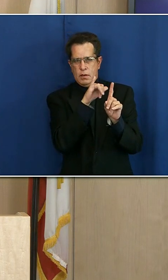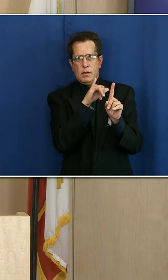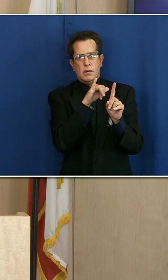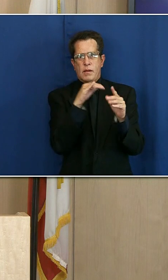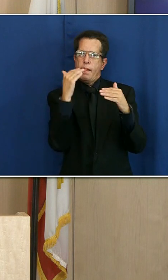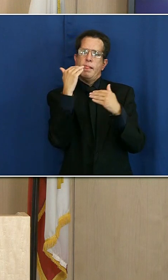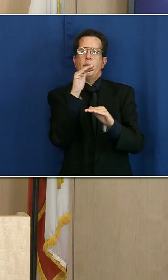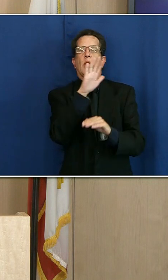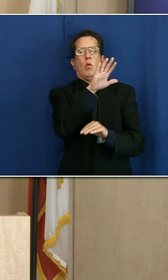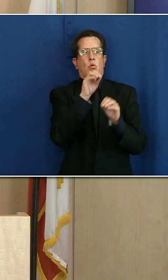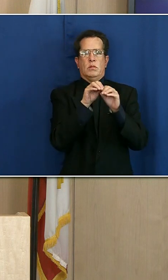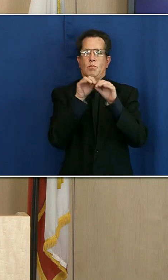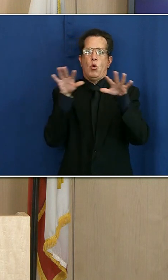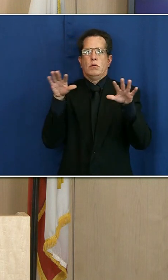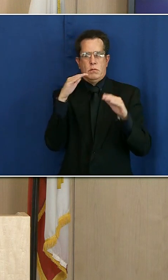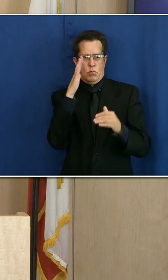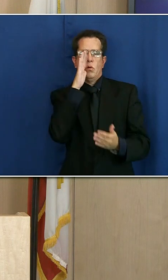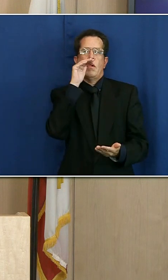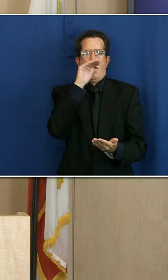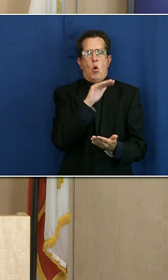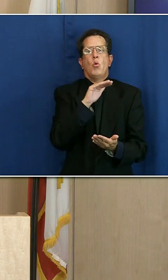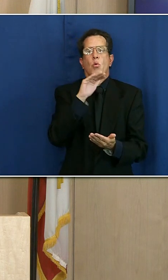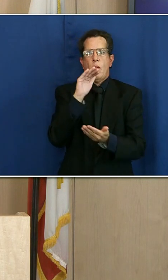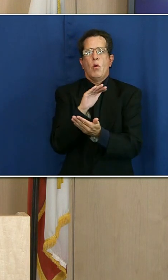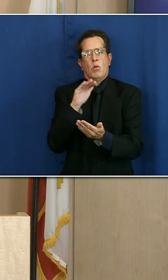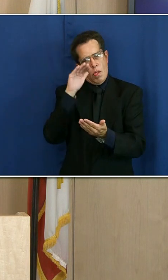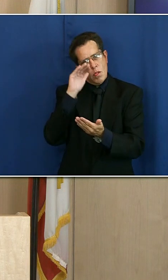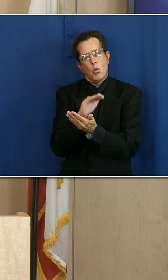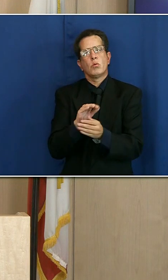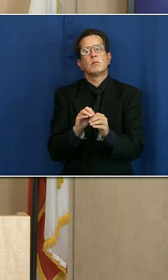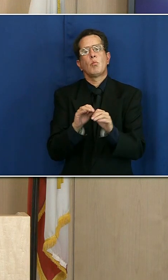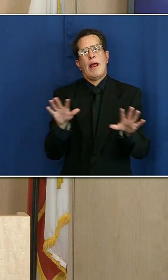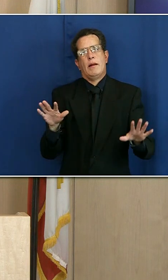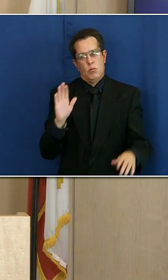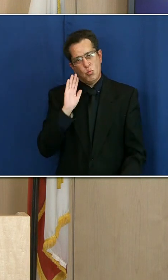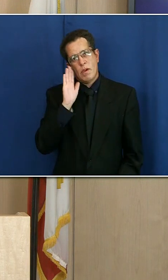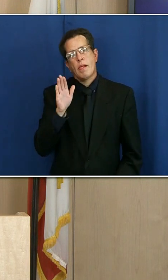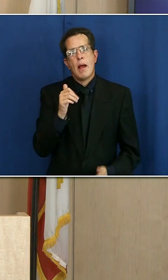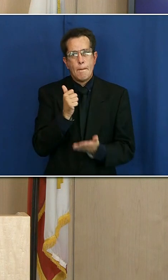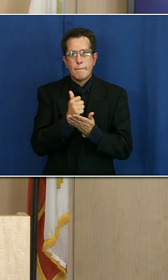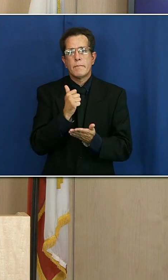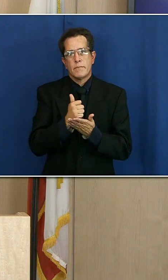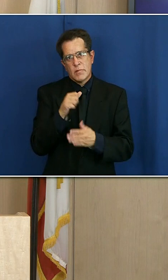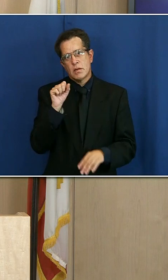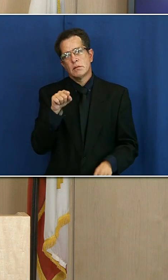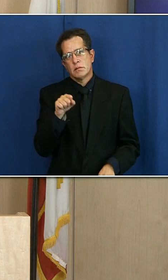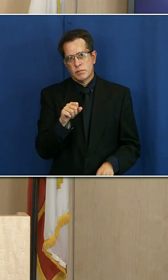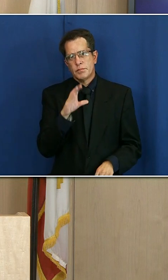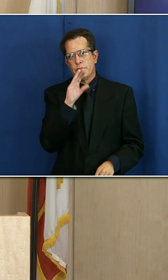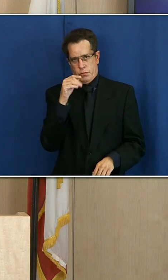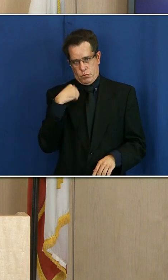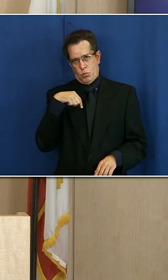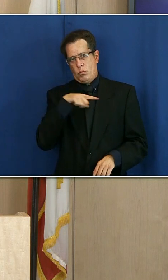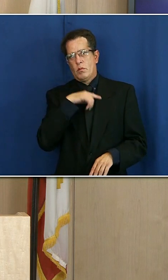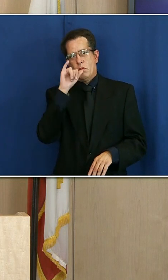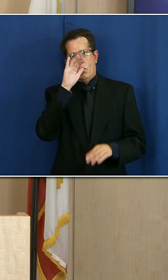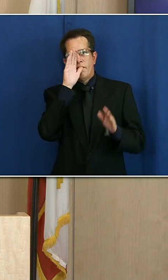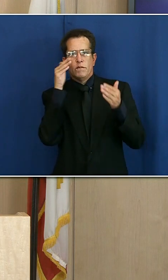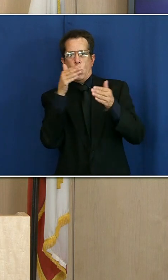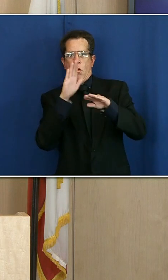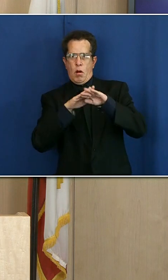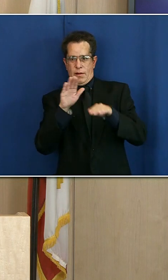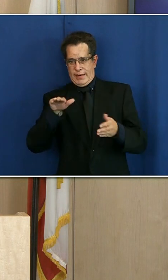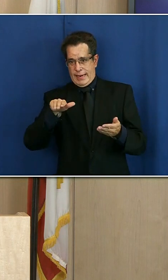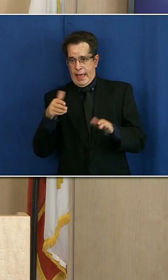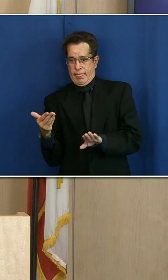exposures will in fact lower the rate. And I'll also say that we do focus on deaths. That's